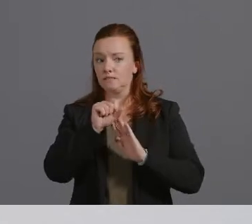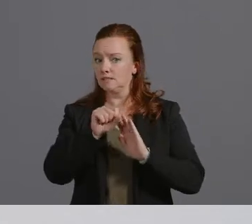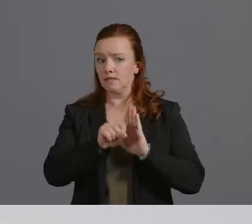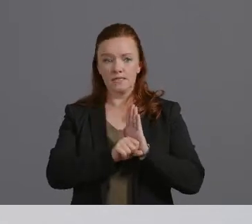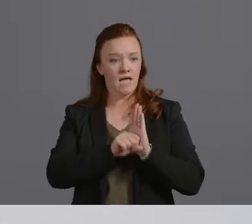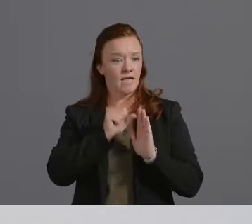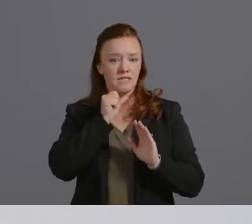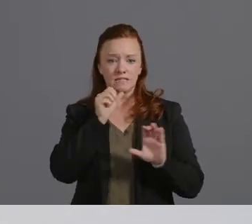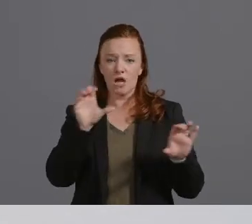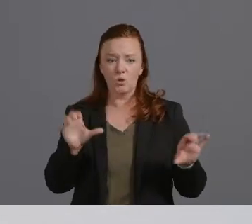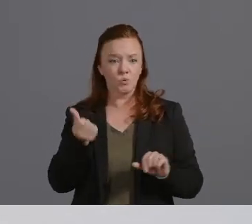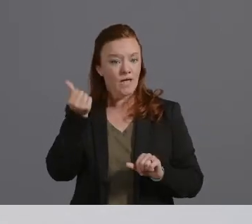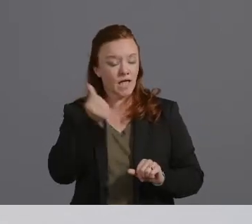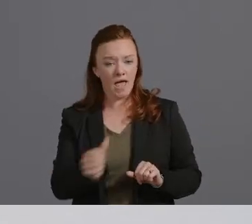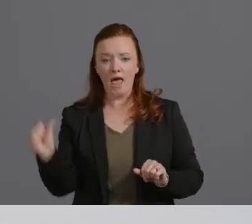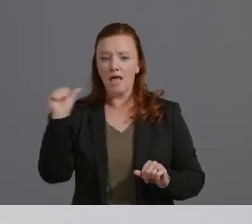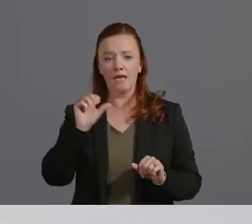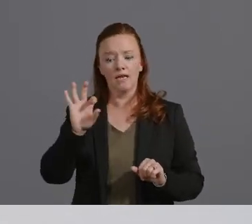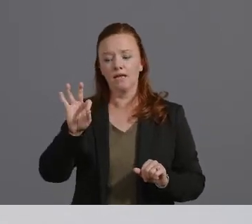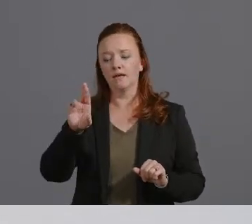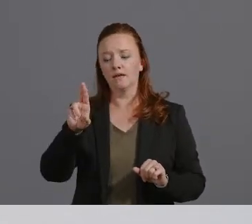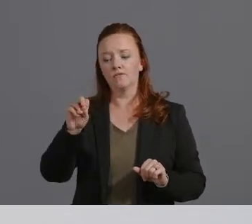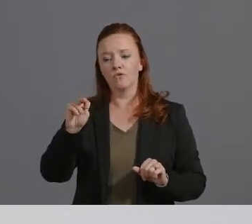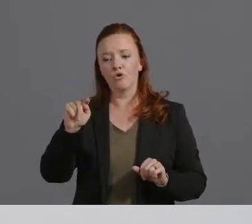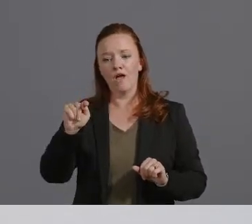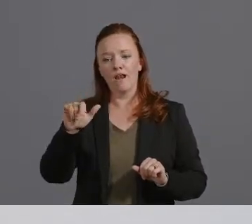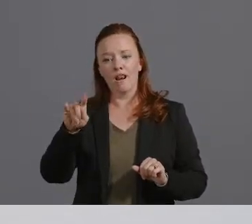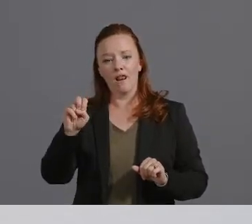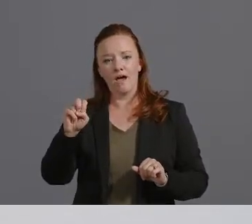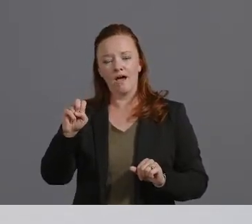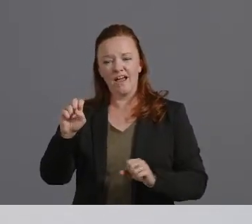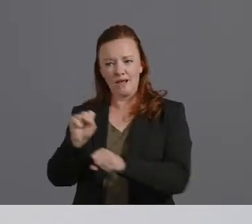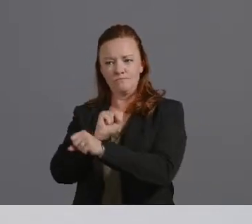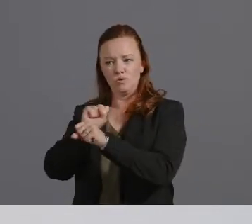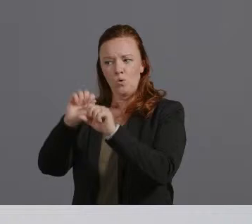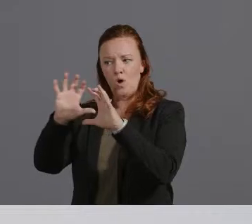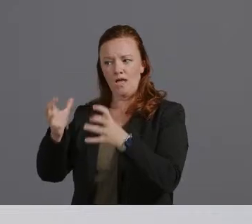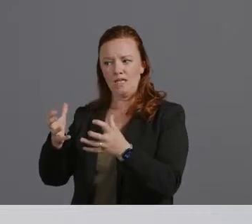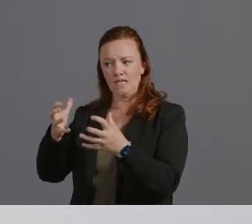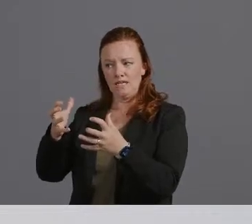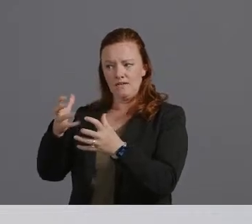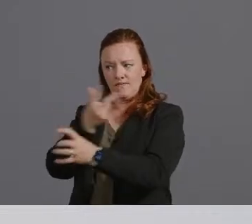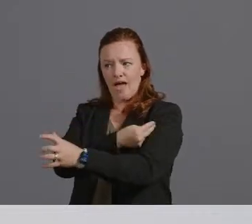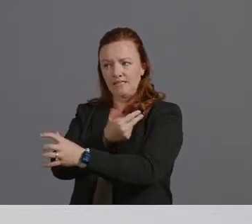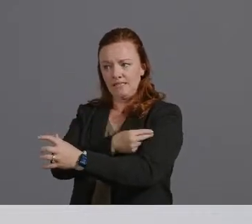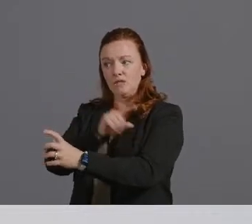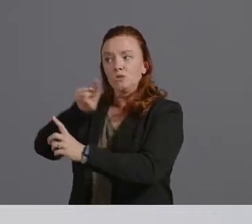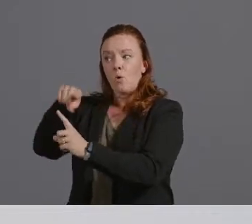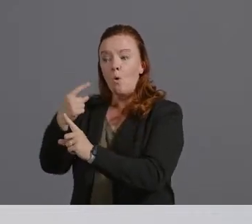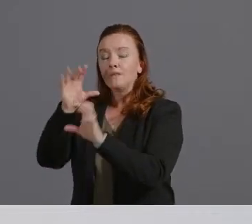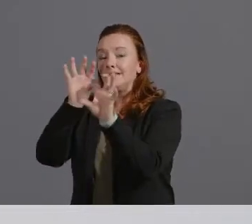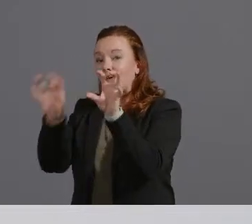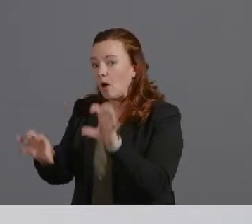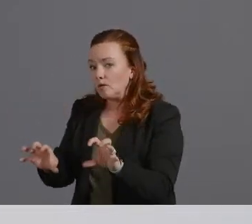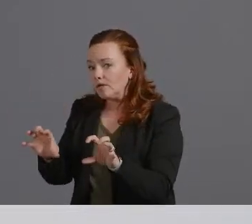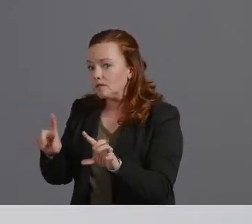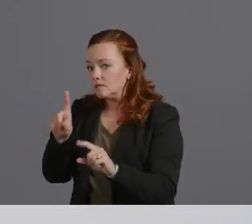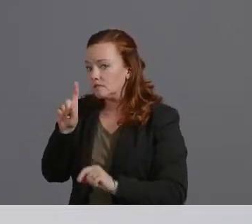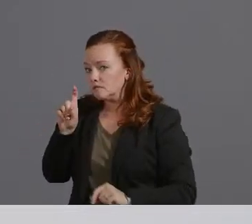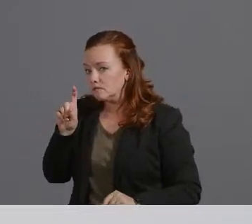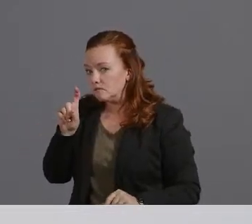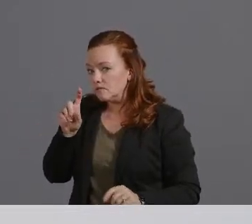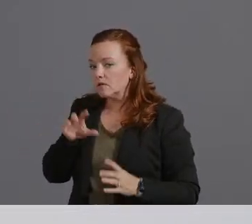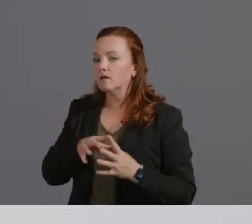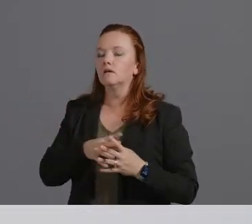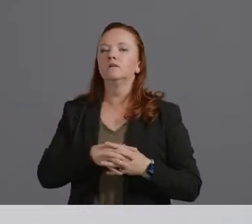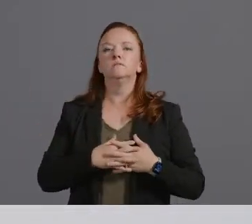any frontline vaccines anymore? So that's solely up to the counties? Is that right? So we will